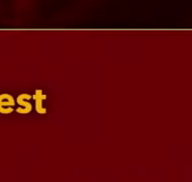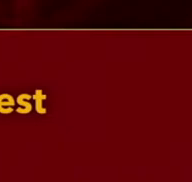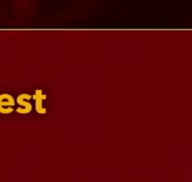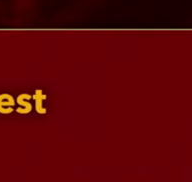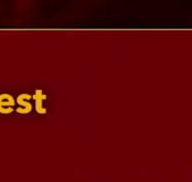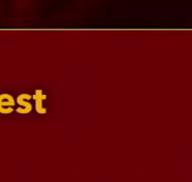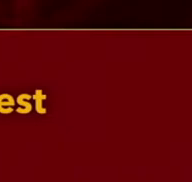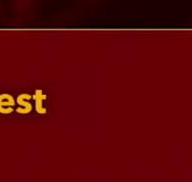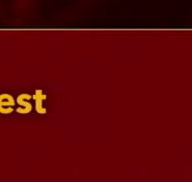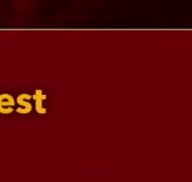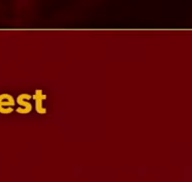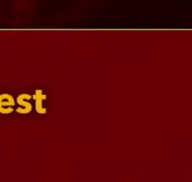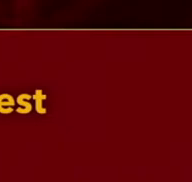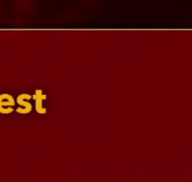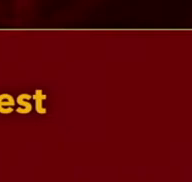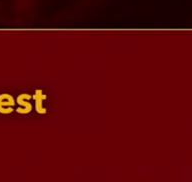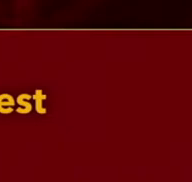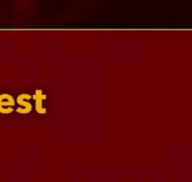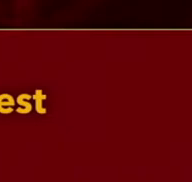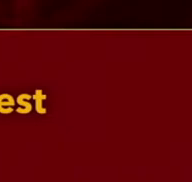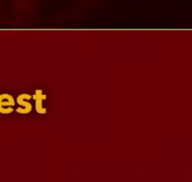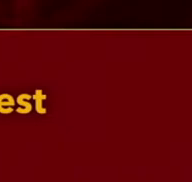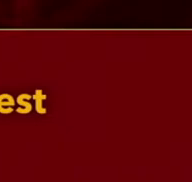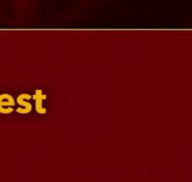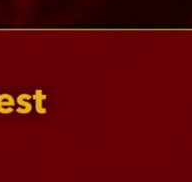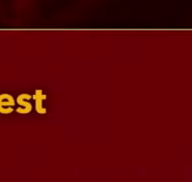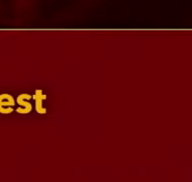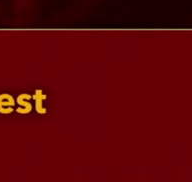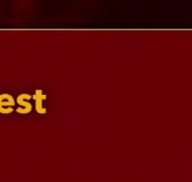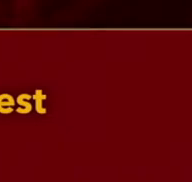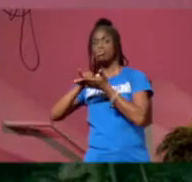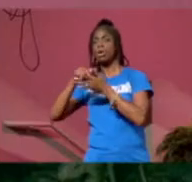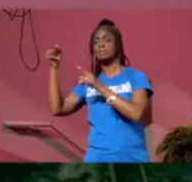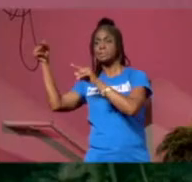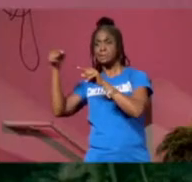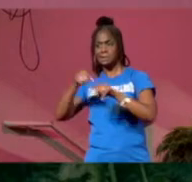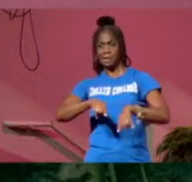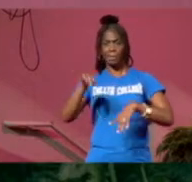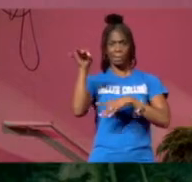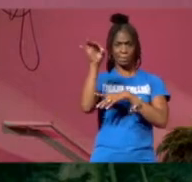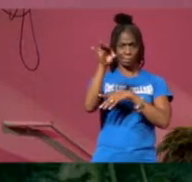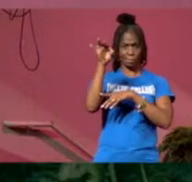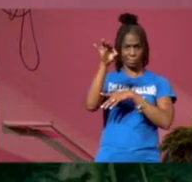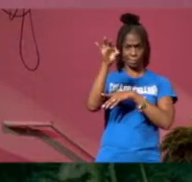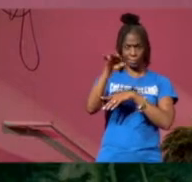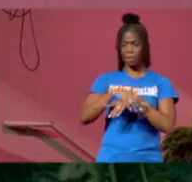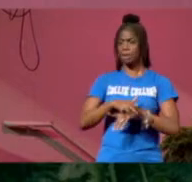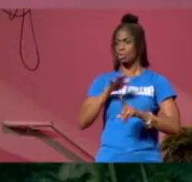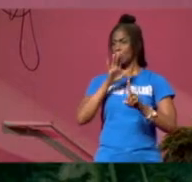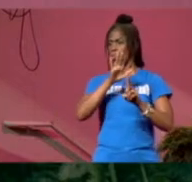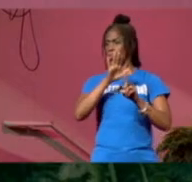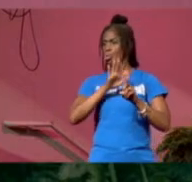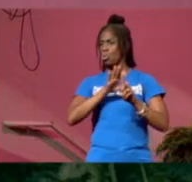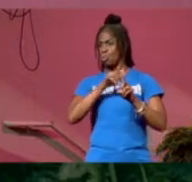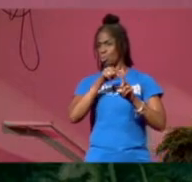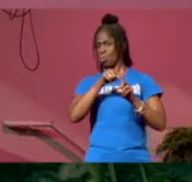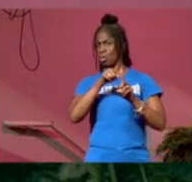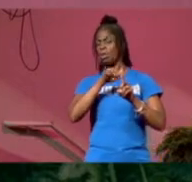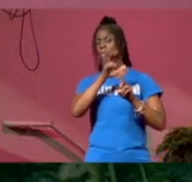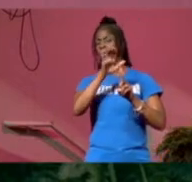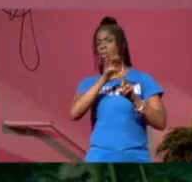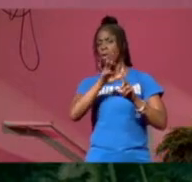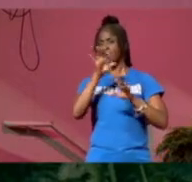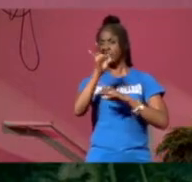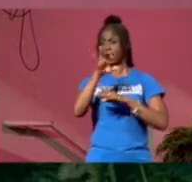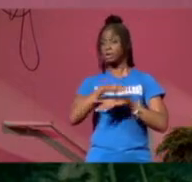Reverend Mills and what God is going to say through her. I believe that she's going to be a tremendous blessing to the body of Christ. Our